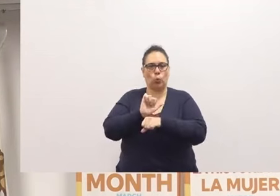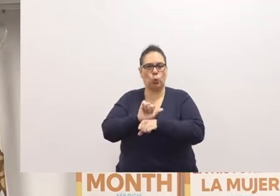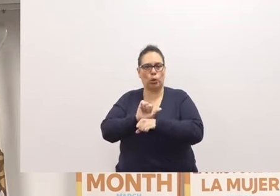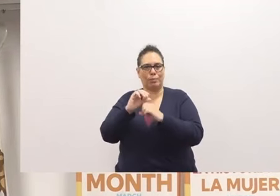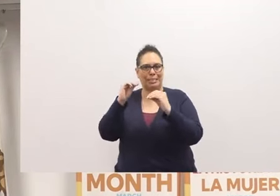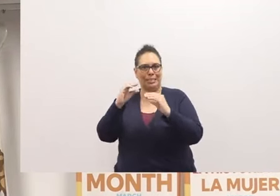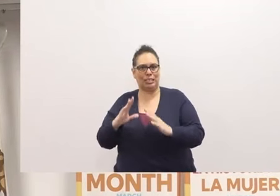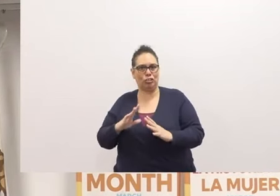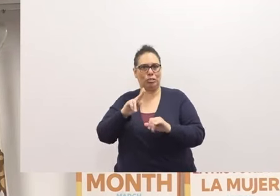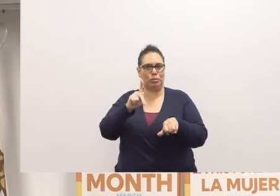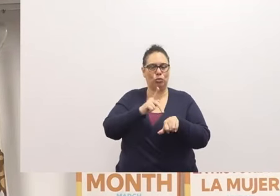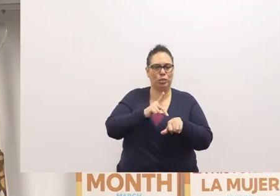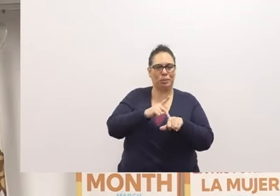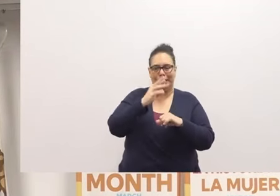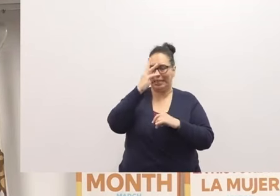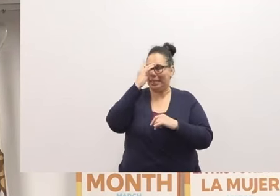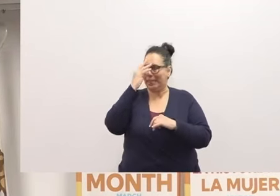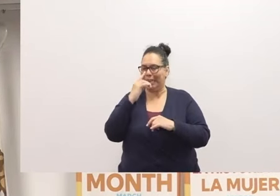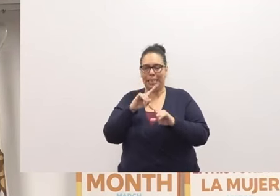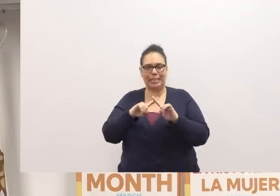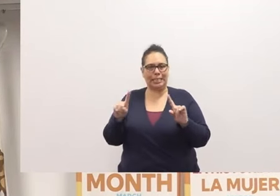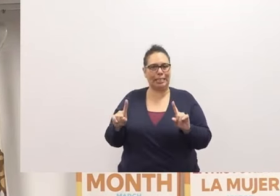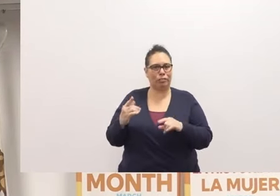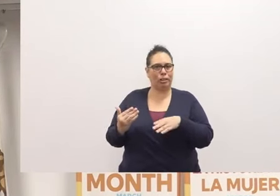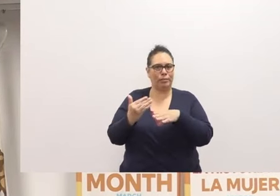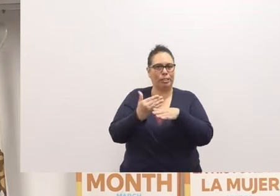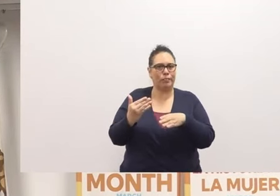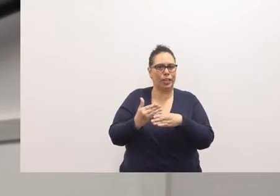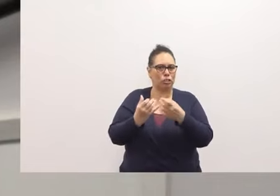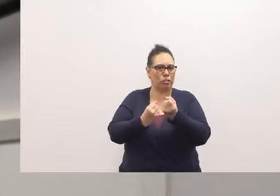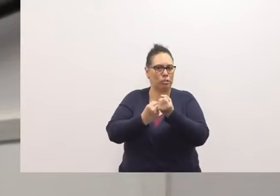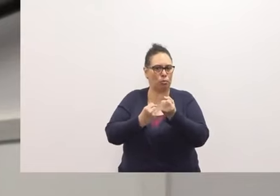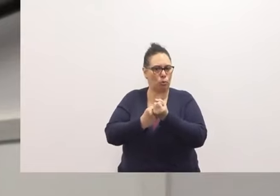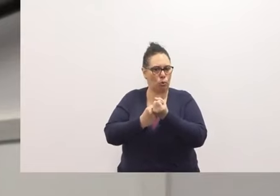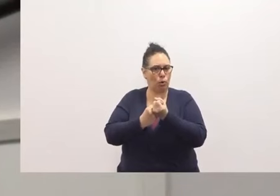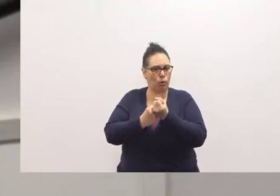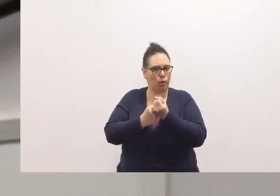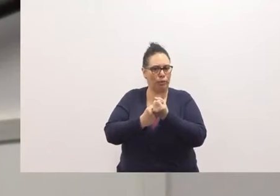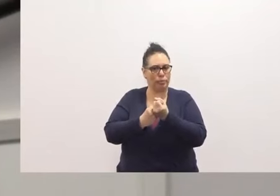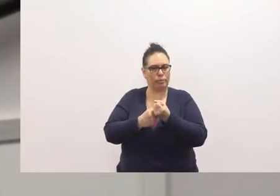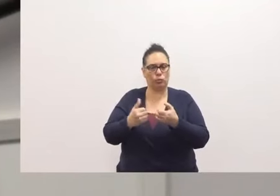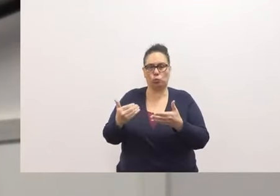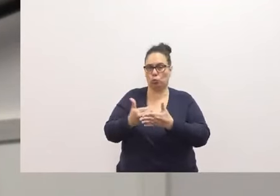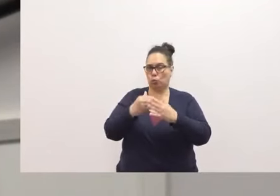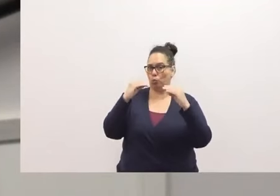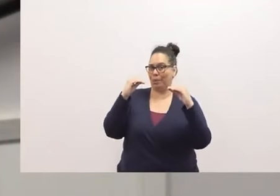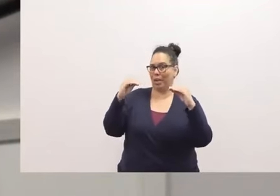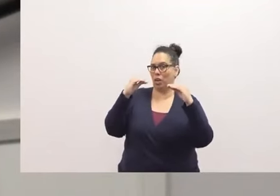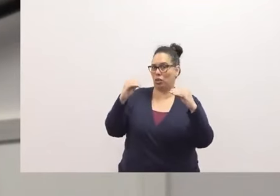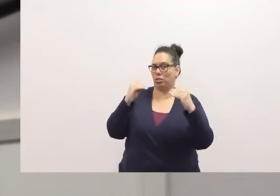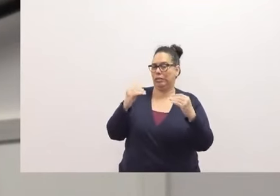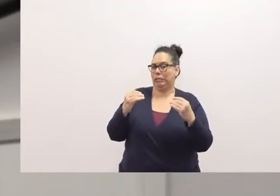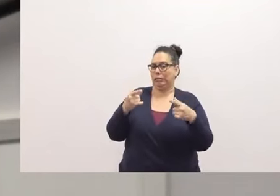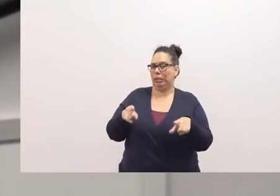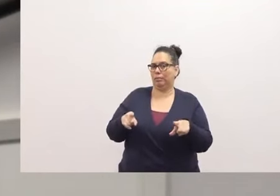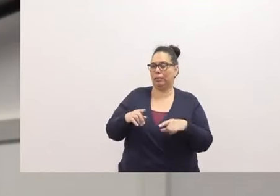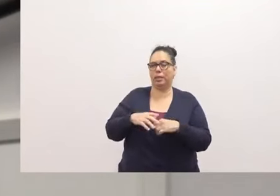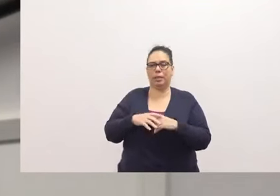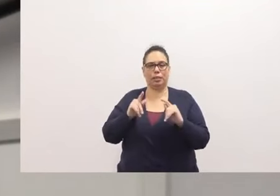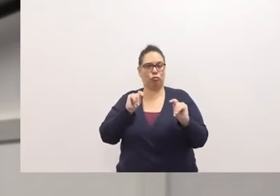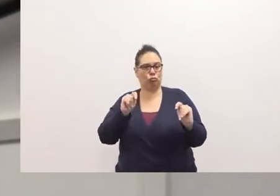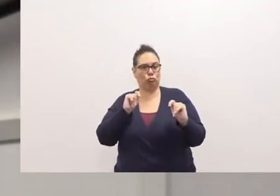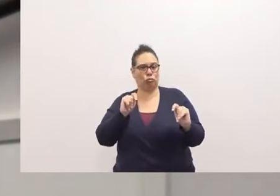also think differently around the interventions and supports with the new pedagogy that's coming in, but also with